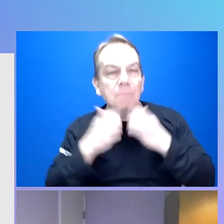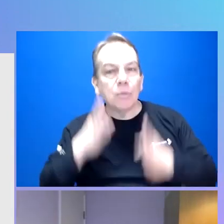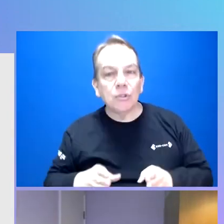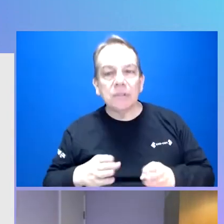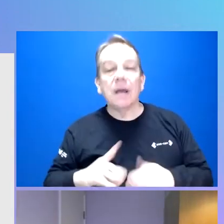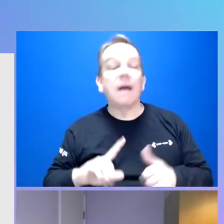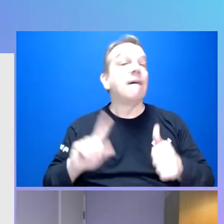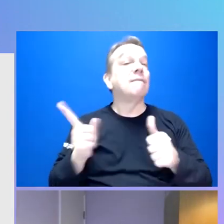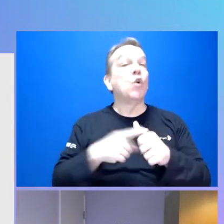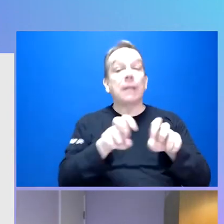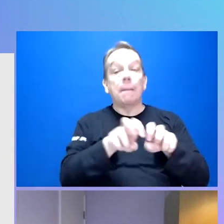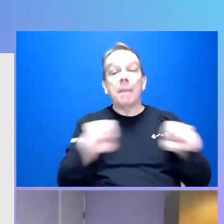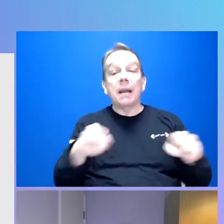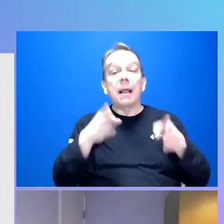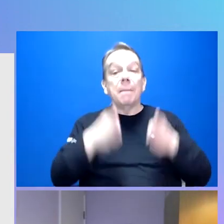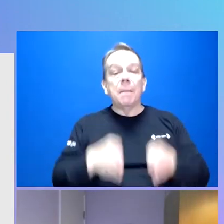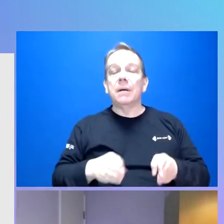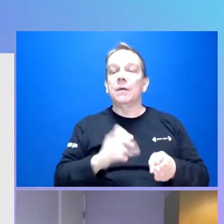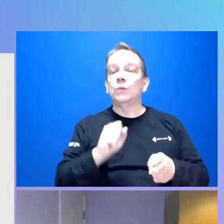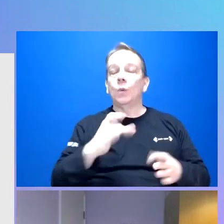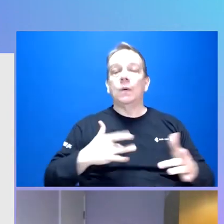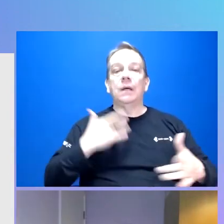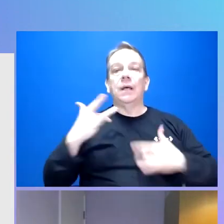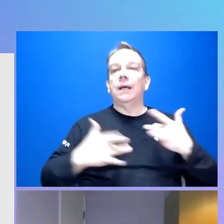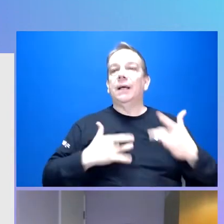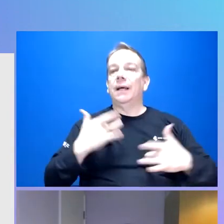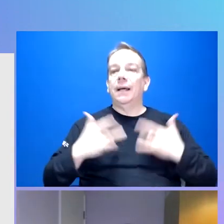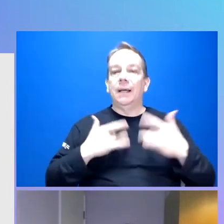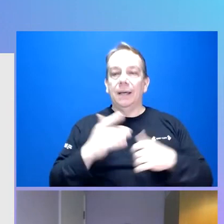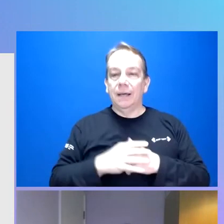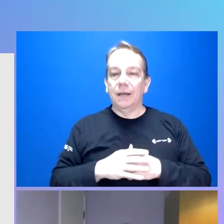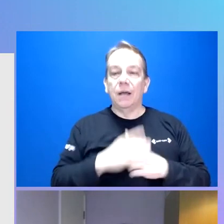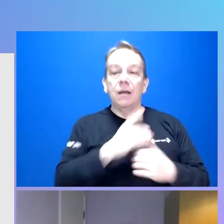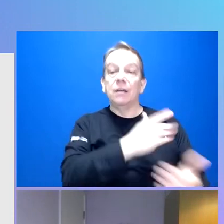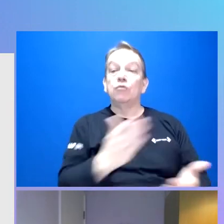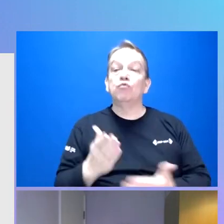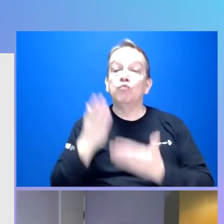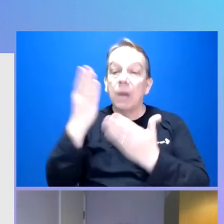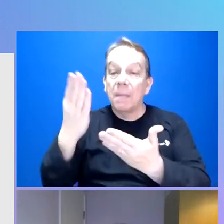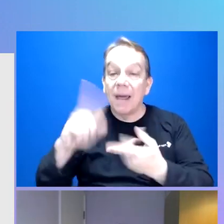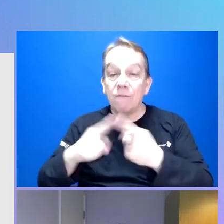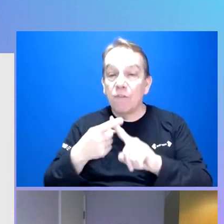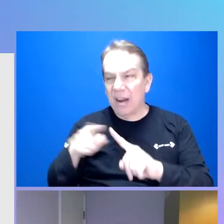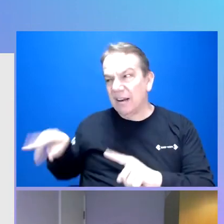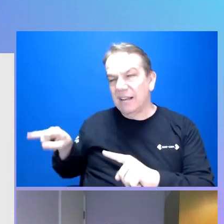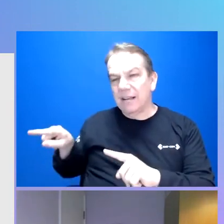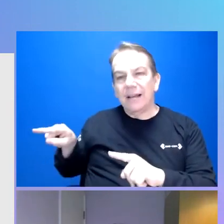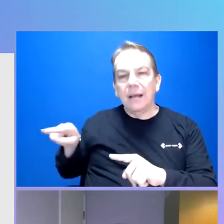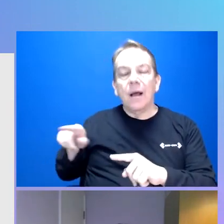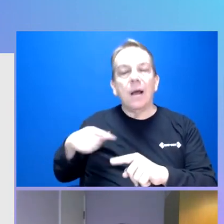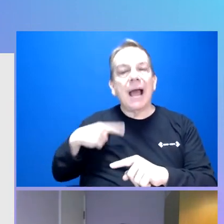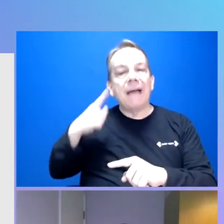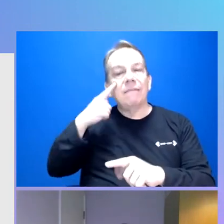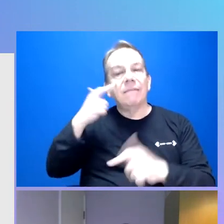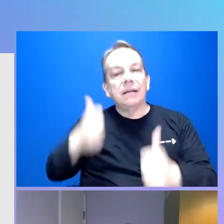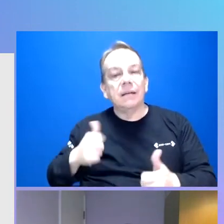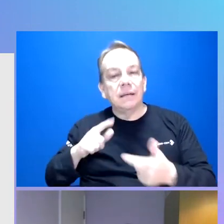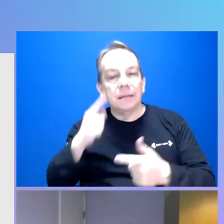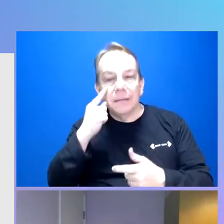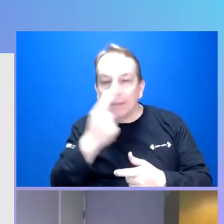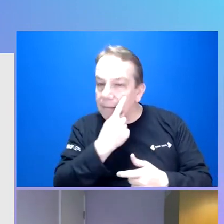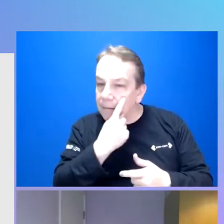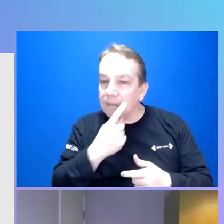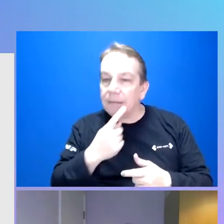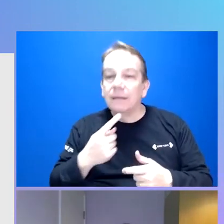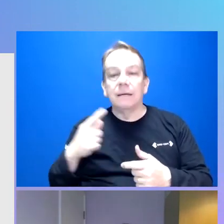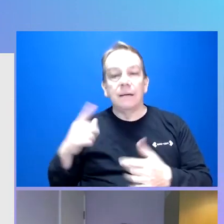first panel member was so keen that he recommended a friend who was also visually impaired and also already has